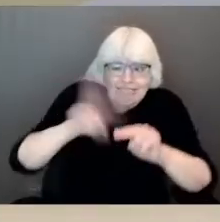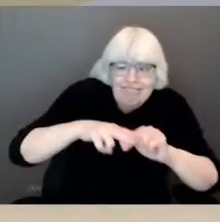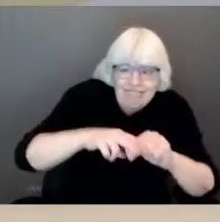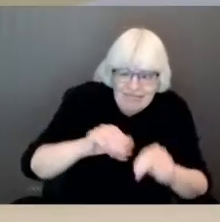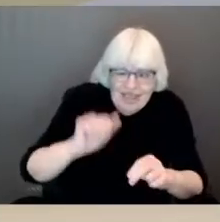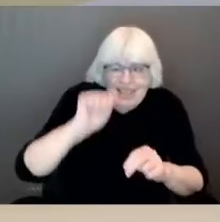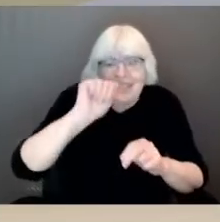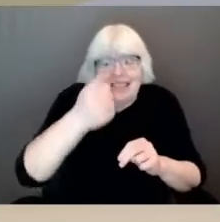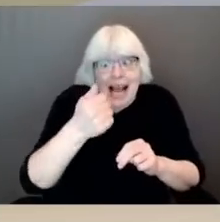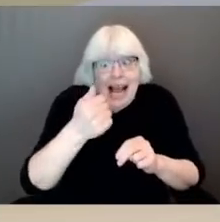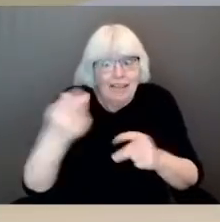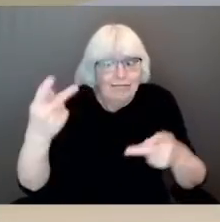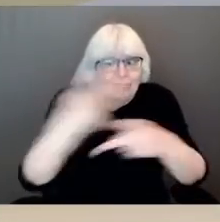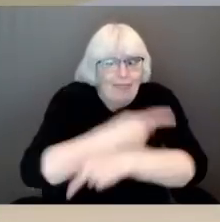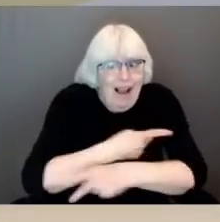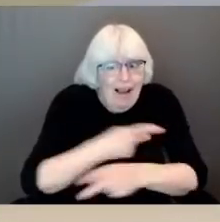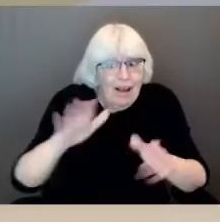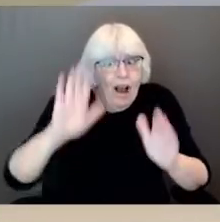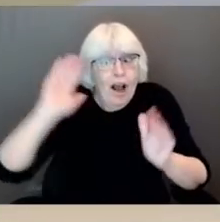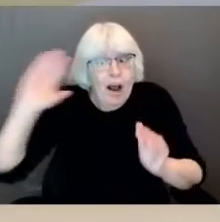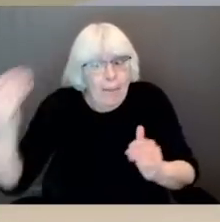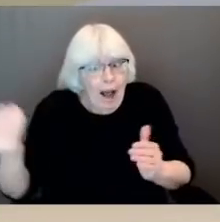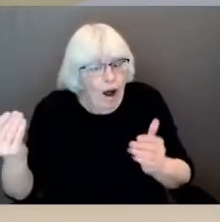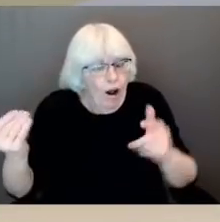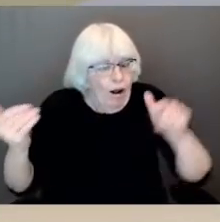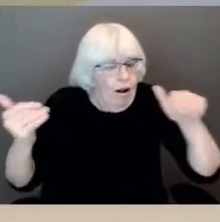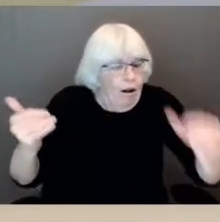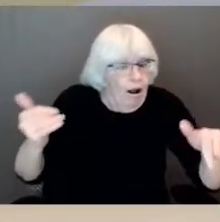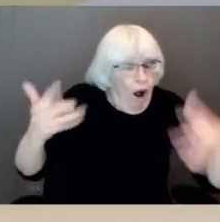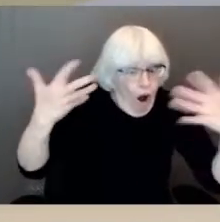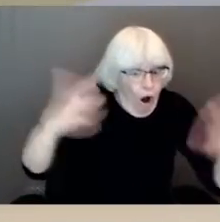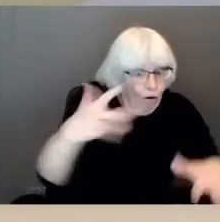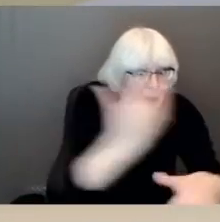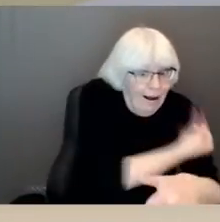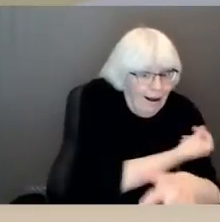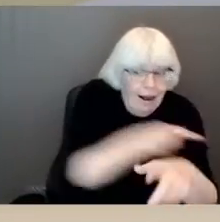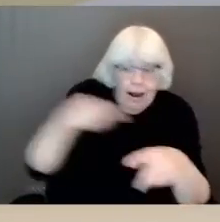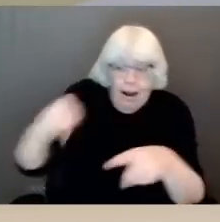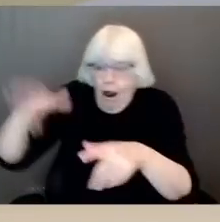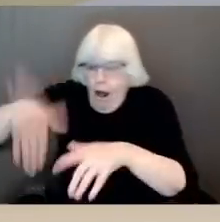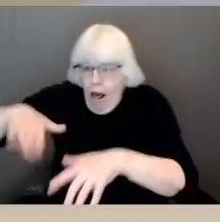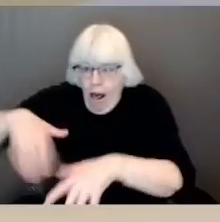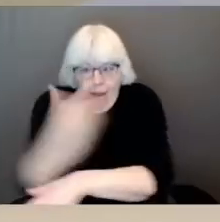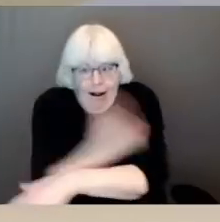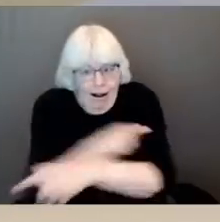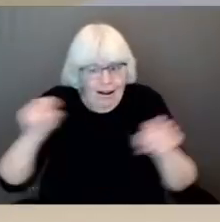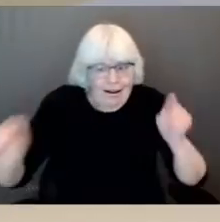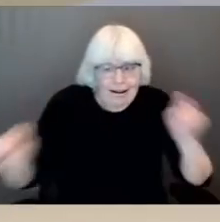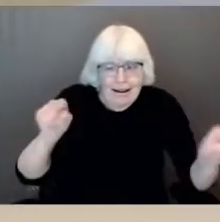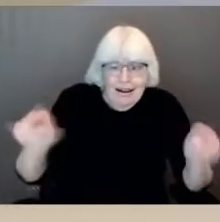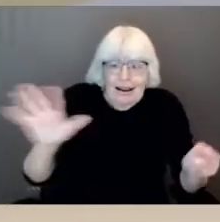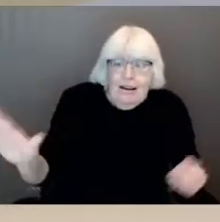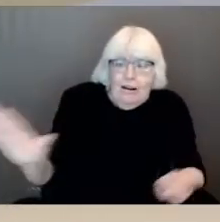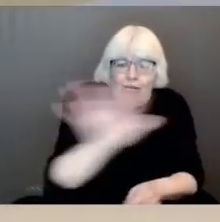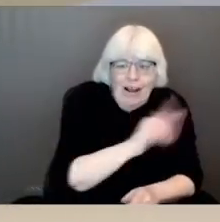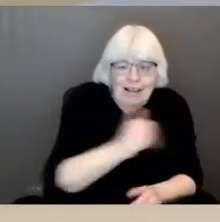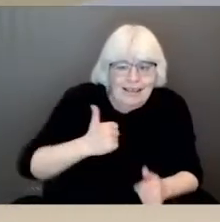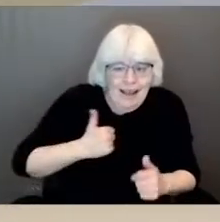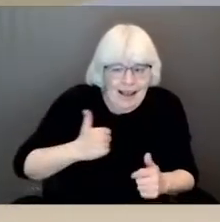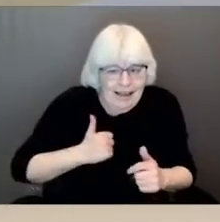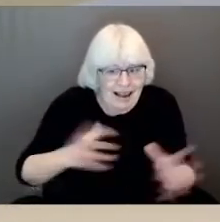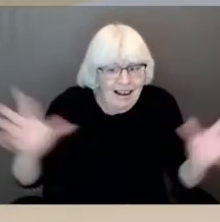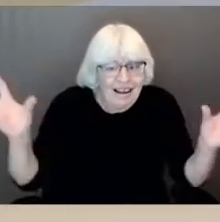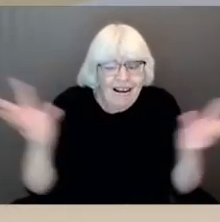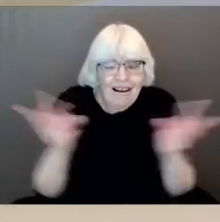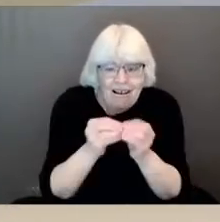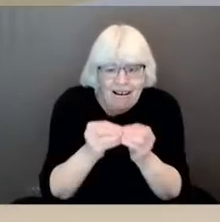vaccinated individuals. In Canada, more than 27 million people are now fully vaccinated, and serious